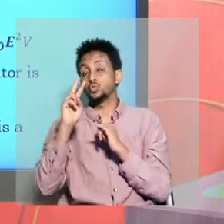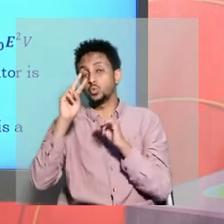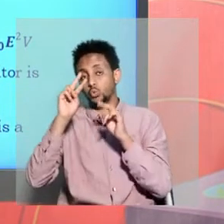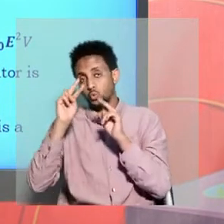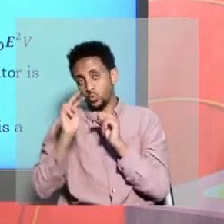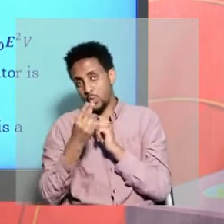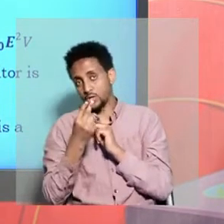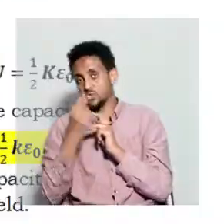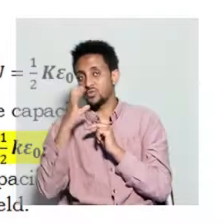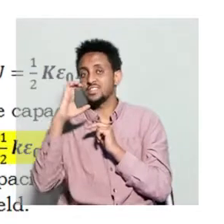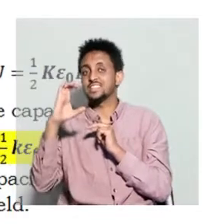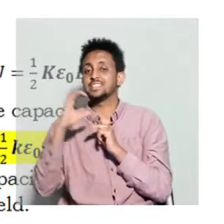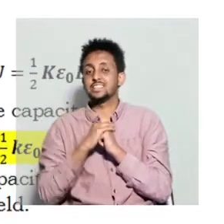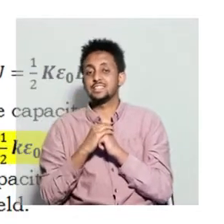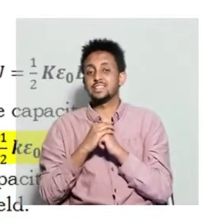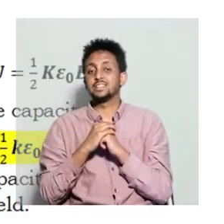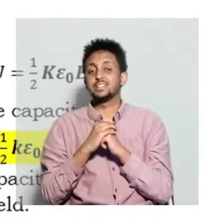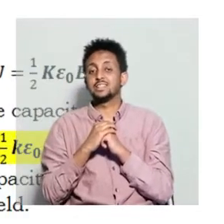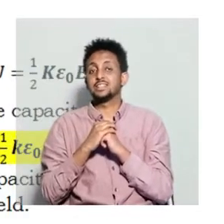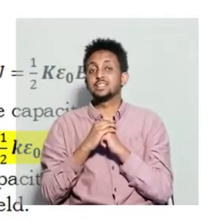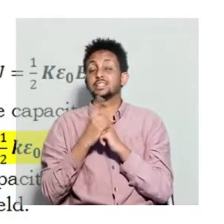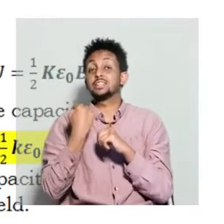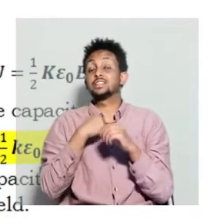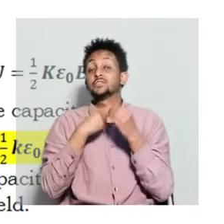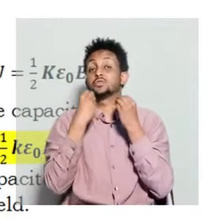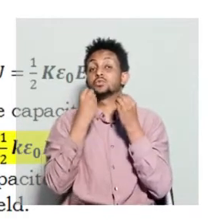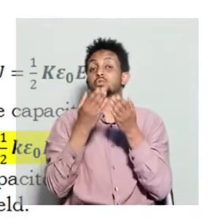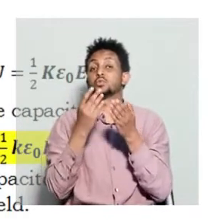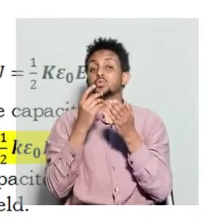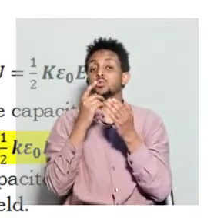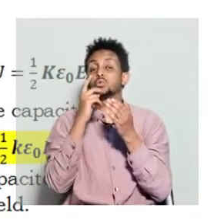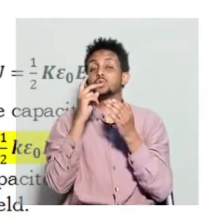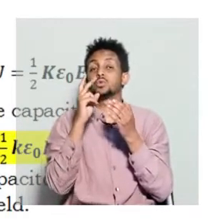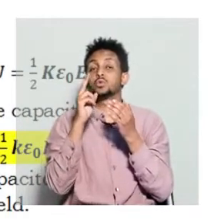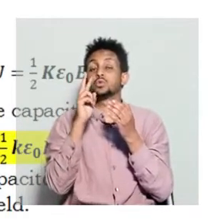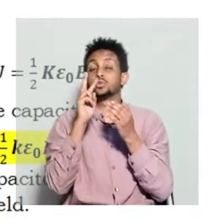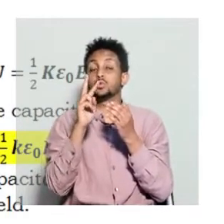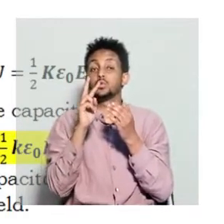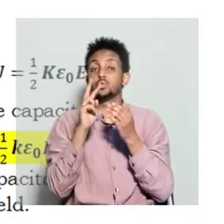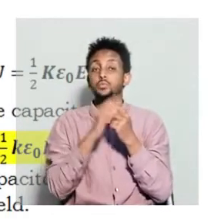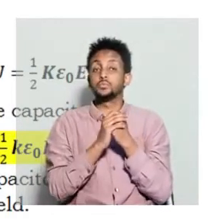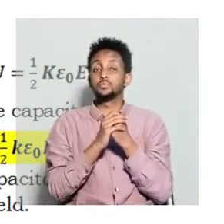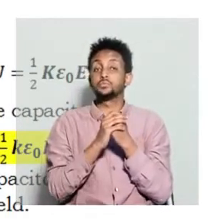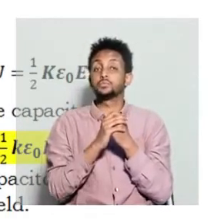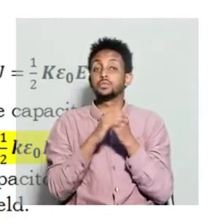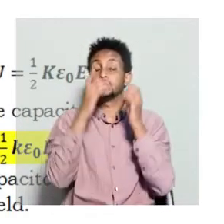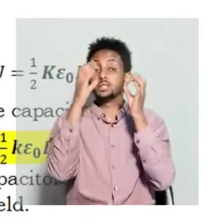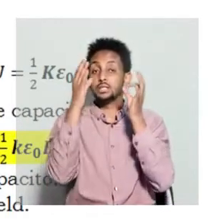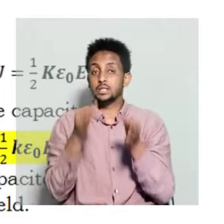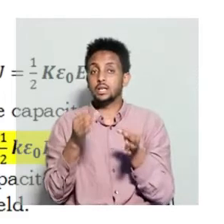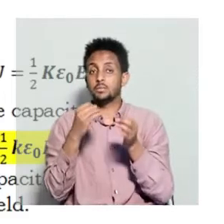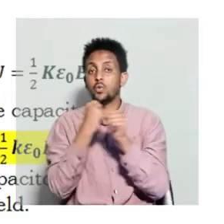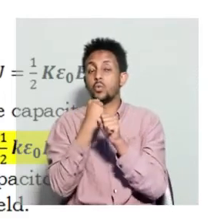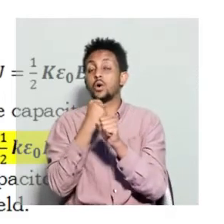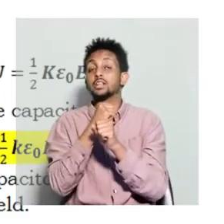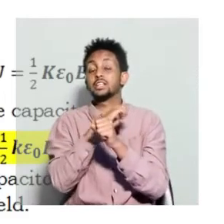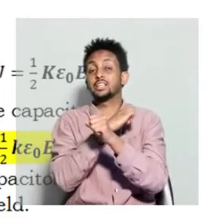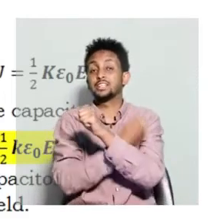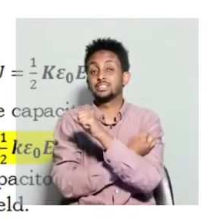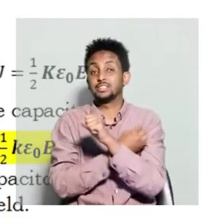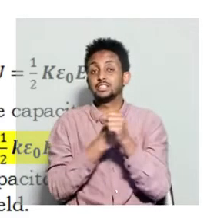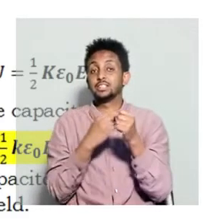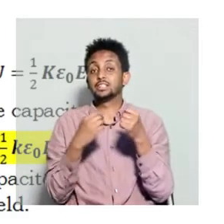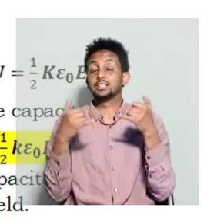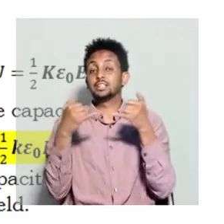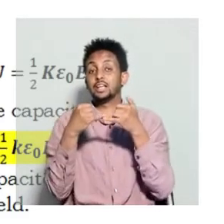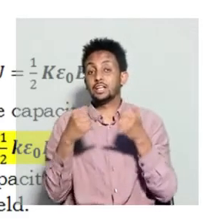one of the case, or capacitance can be given as 1 over 2 Q times V. It's all determined from work energy concept, the integration